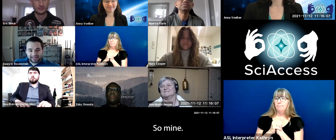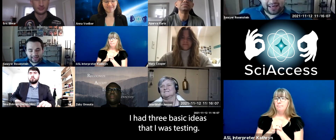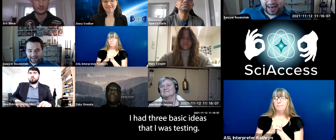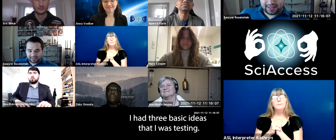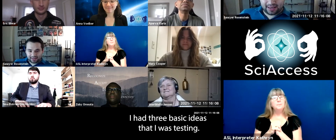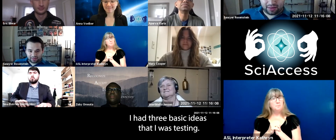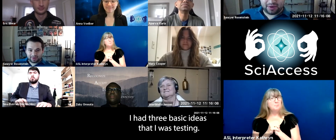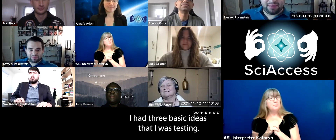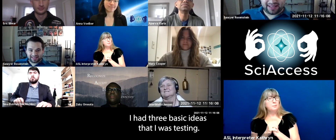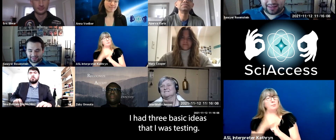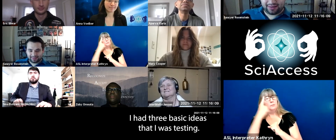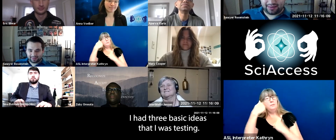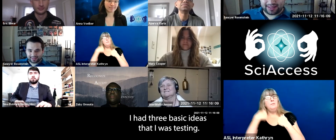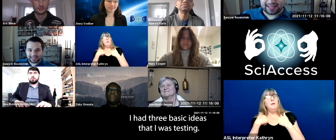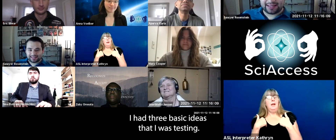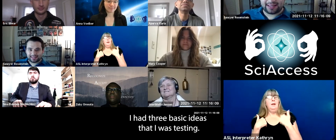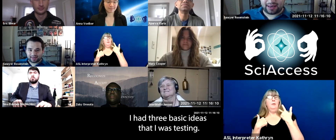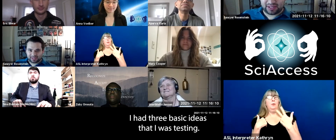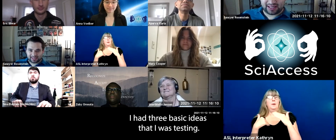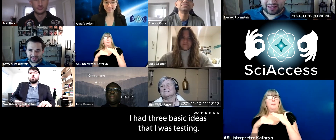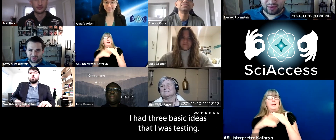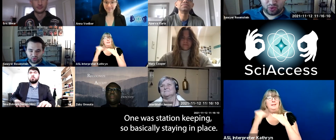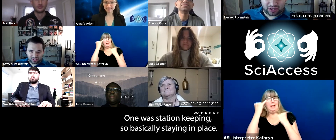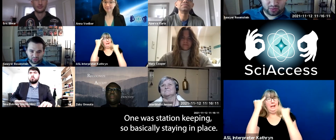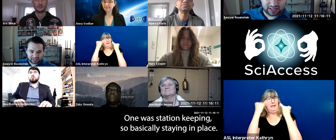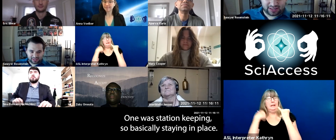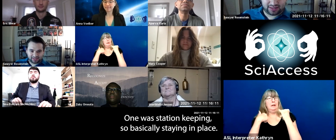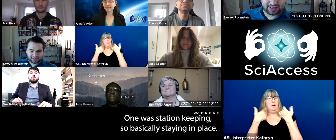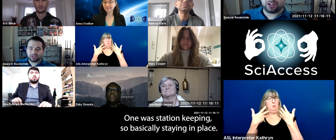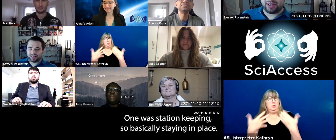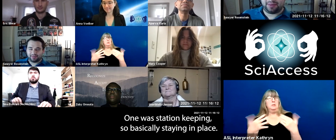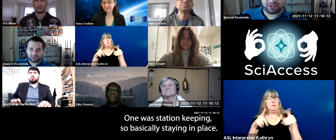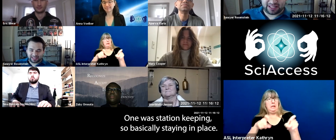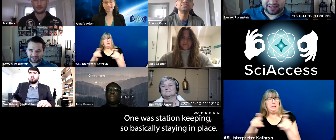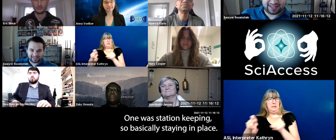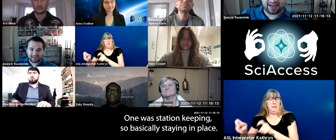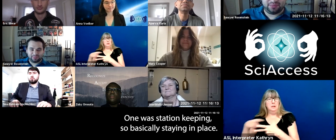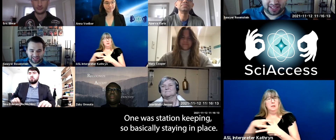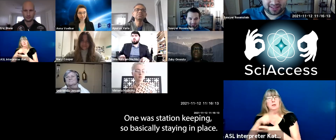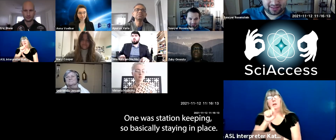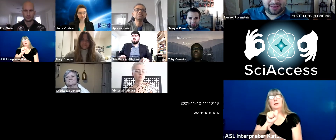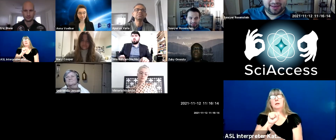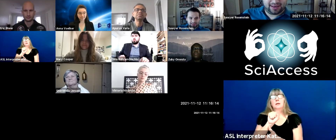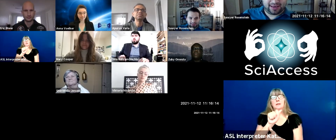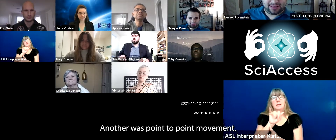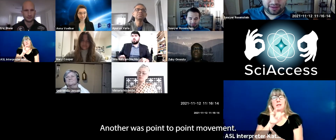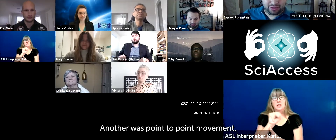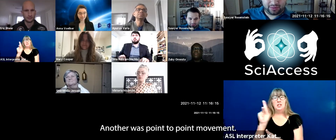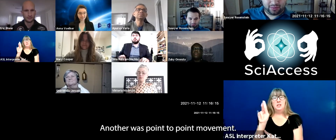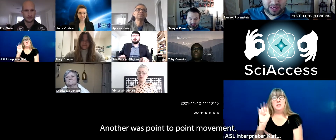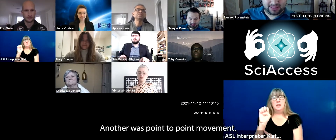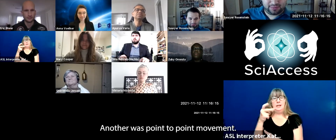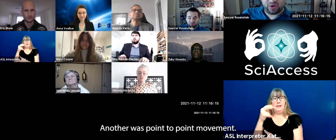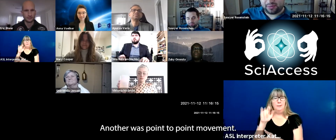So mine, I had 3 basic ideas that I was testing. One was station keeping, so basically staying in place.